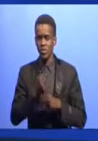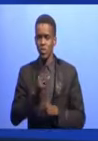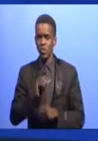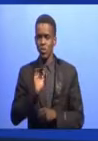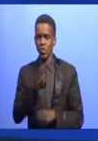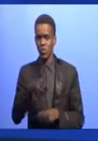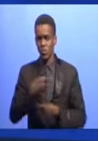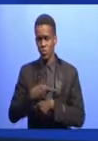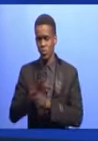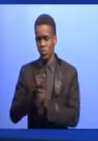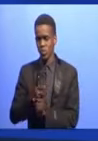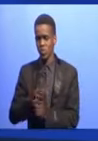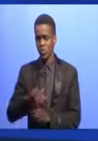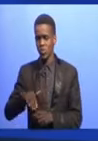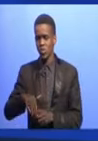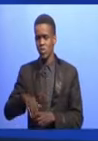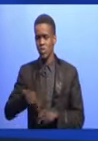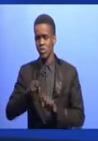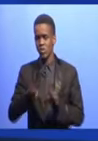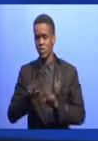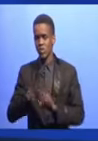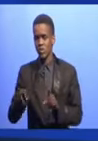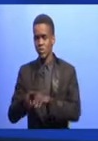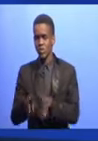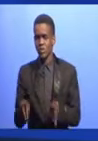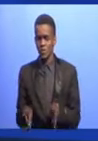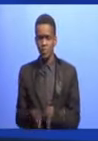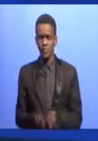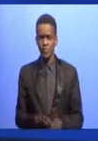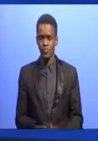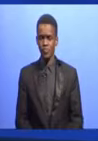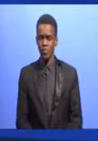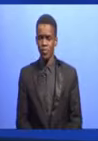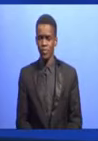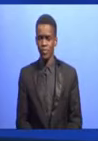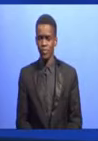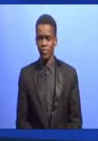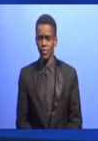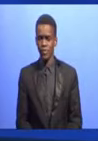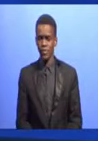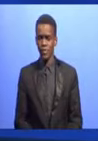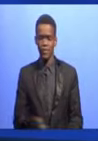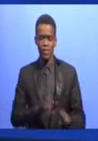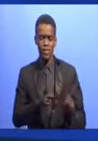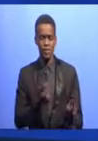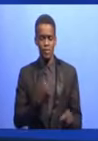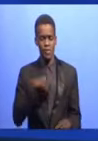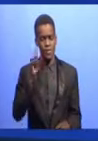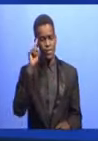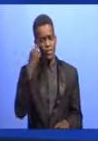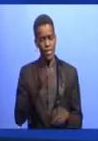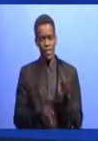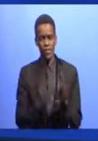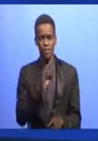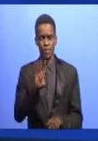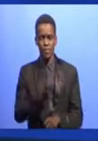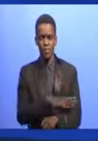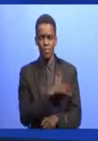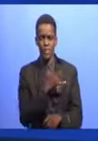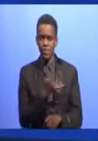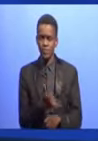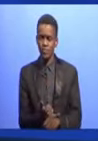yone e dirang gore re pala ke go tsa this opportunity ya COVID-19 had ka di company ya through BEMA kana bone ba bo business